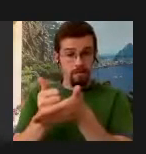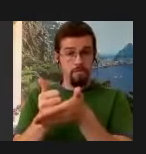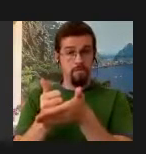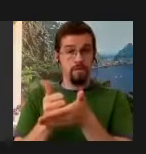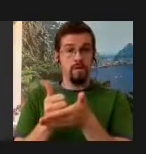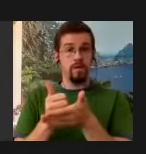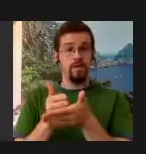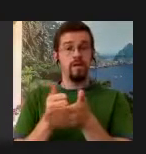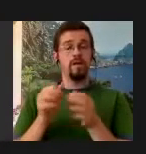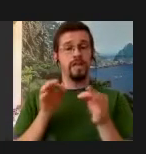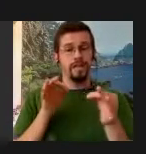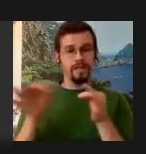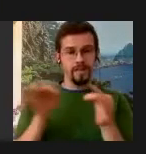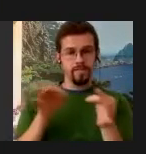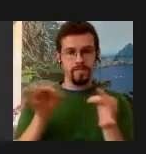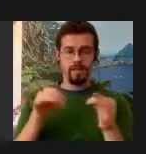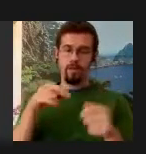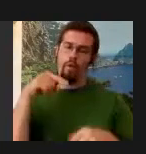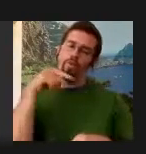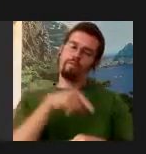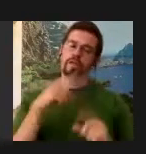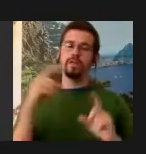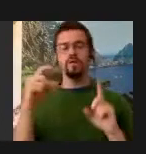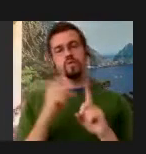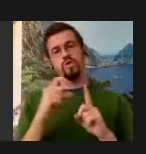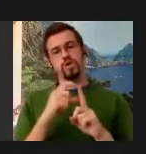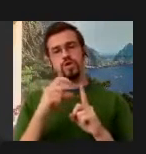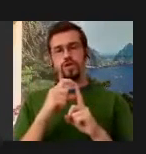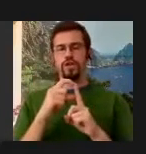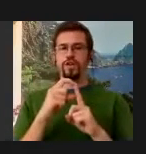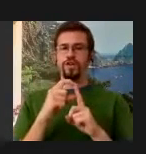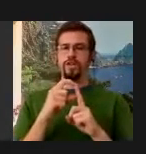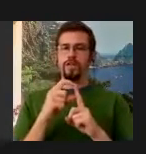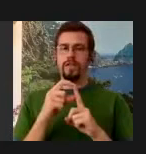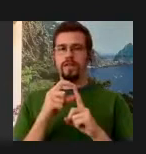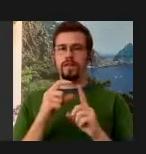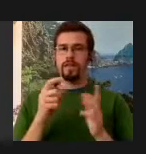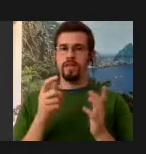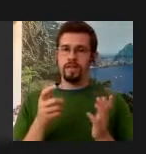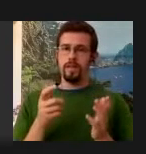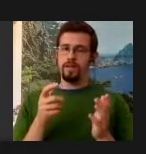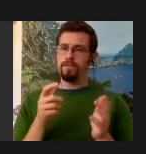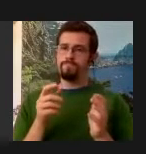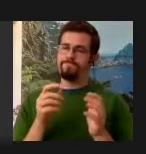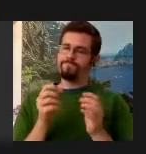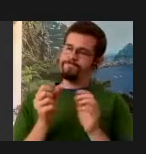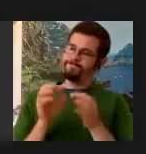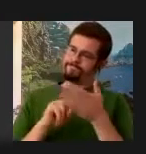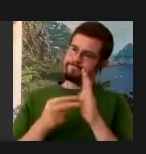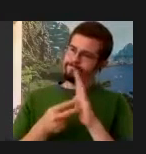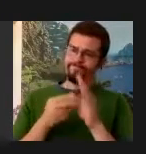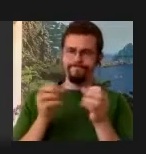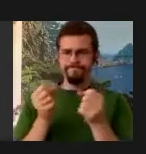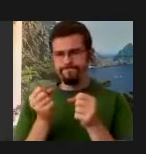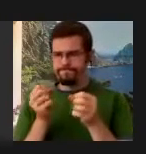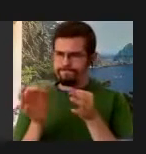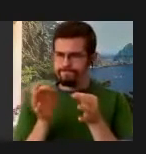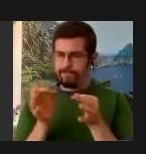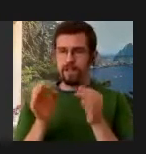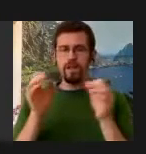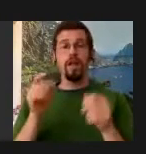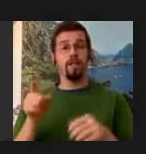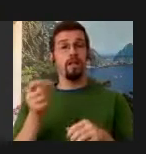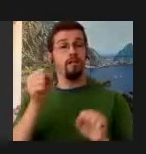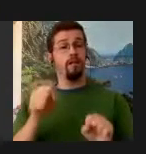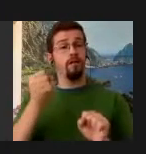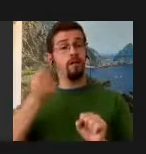to explain these words so that they can understand them. And so it will be very helpful